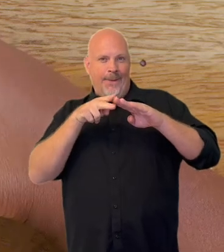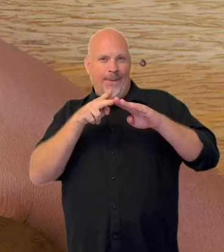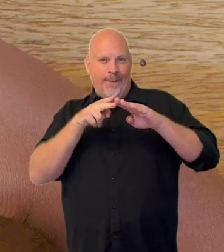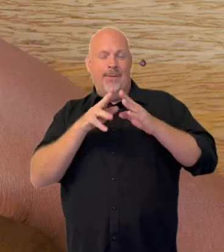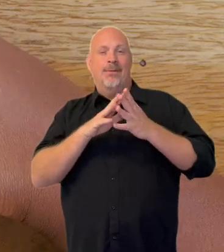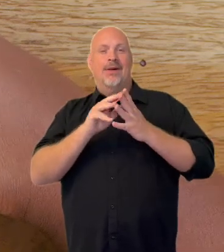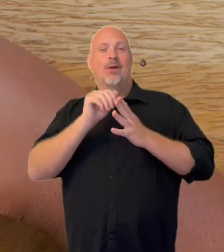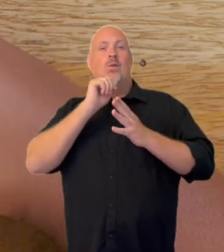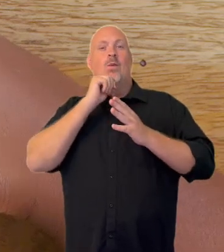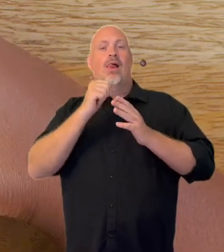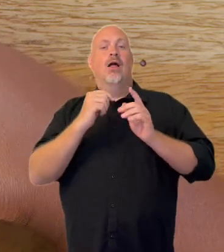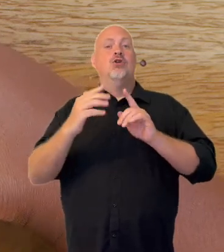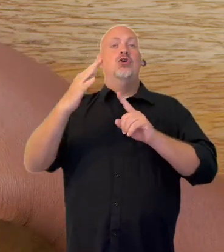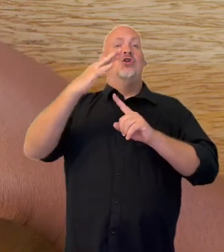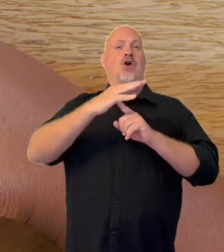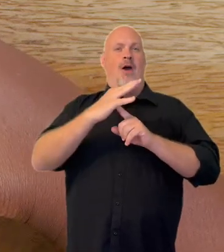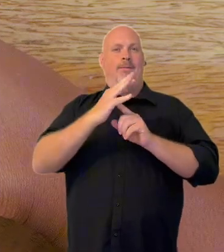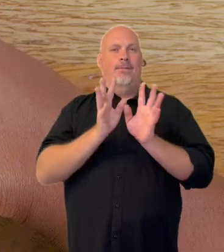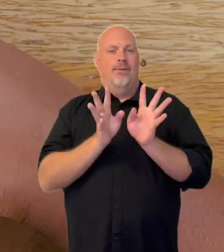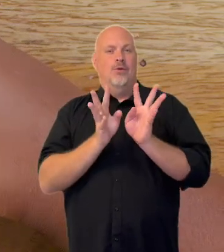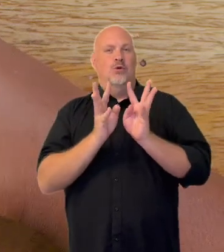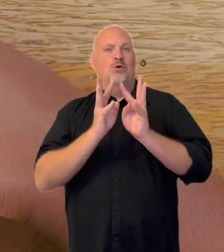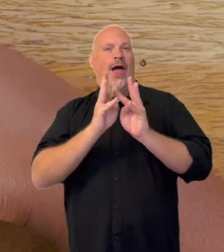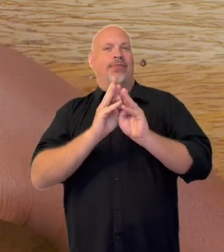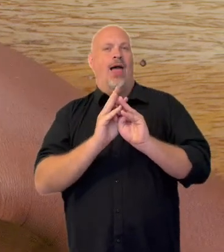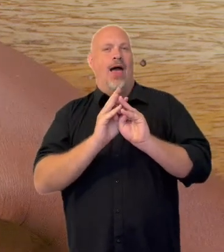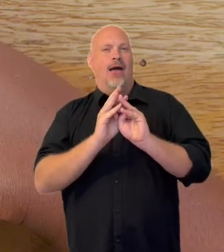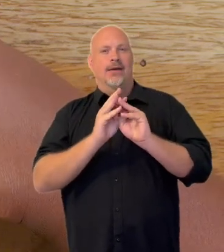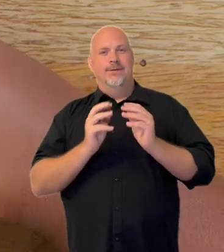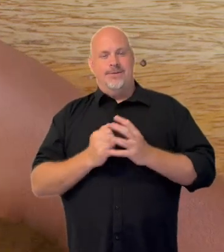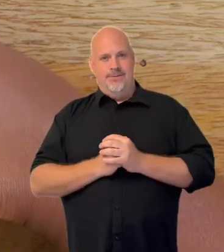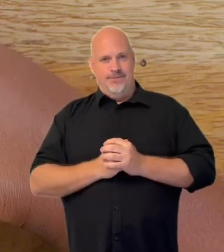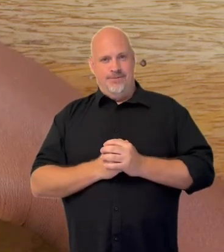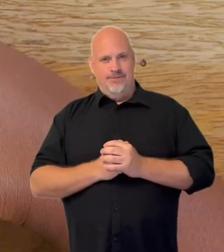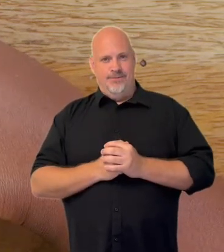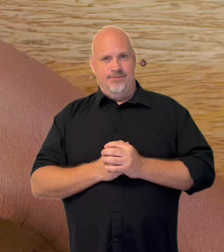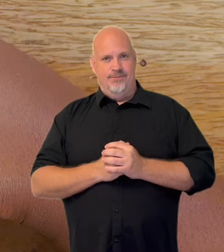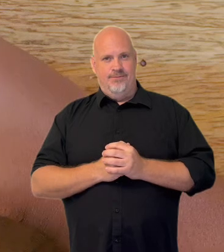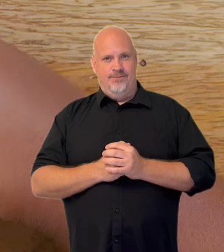to create all the lovely little stems of pollen.